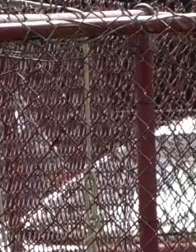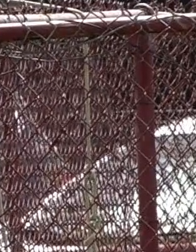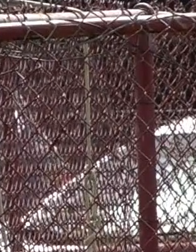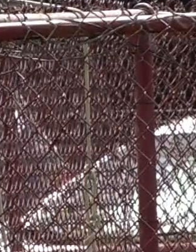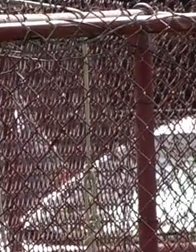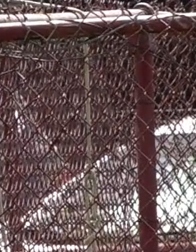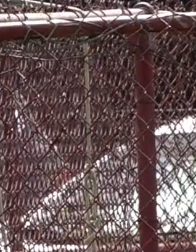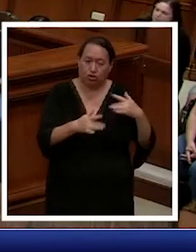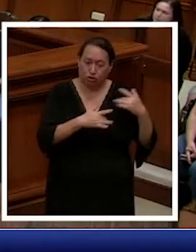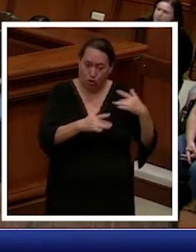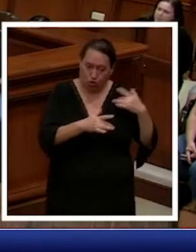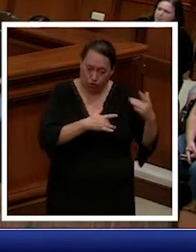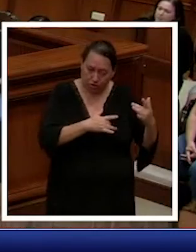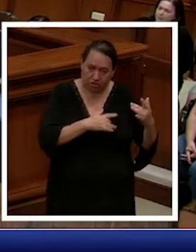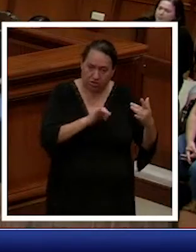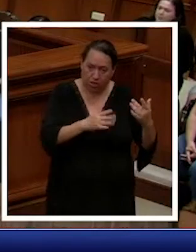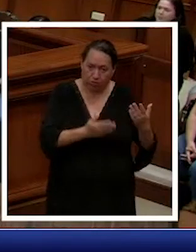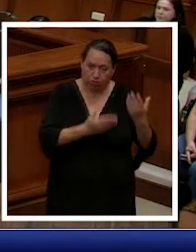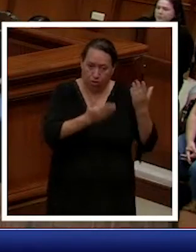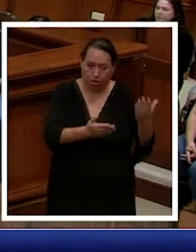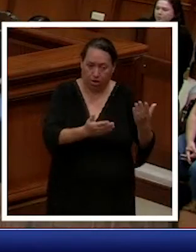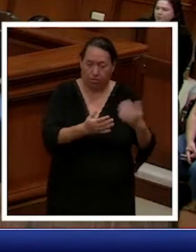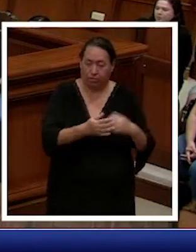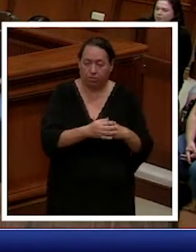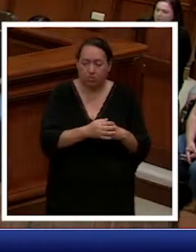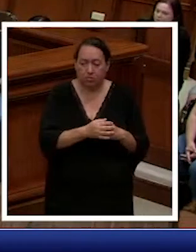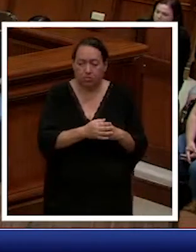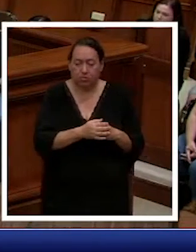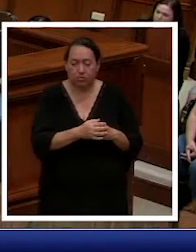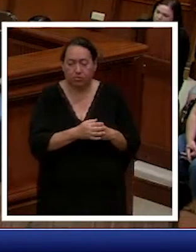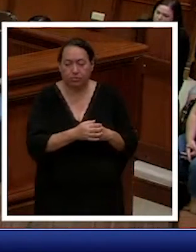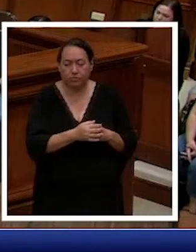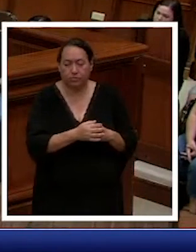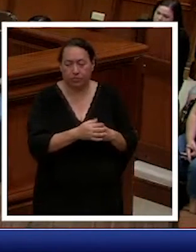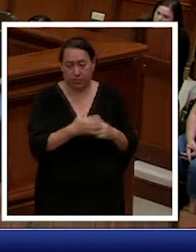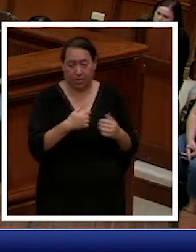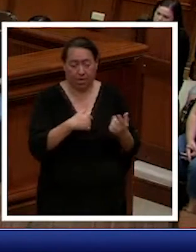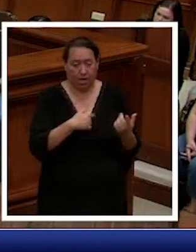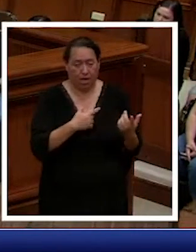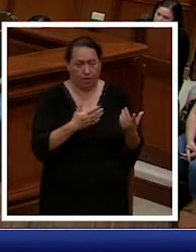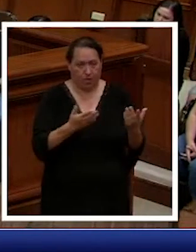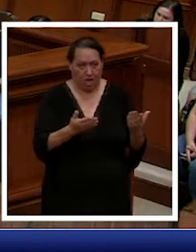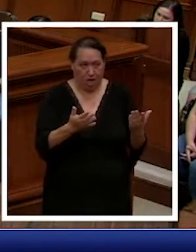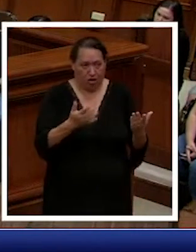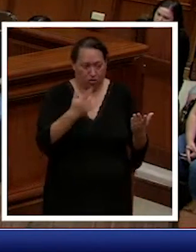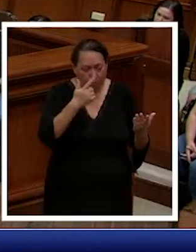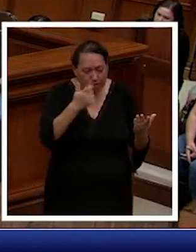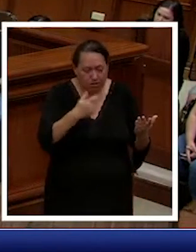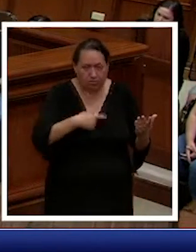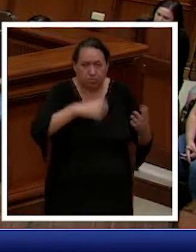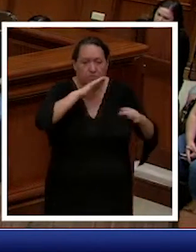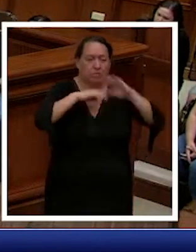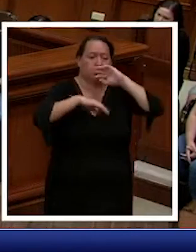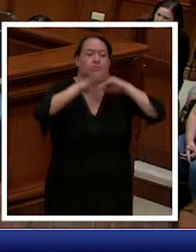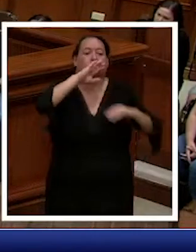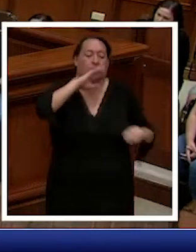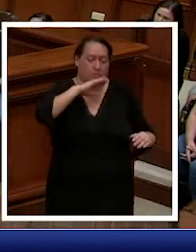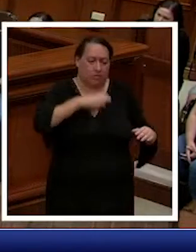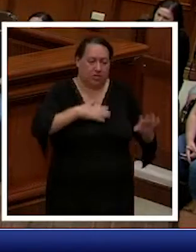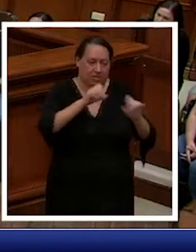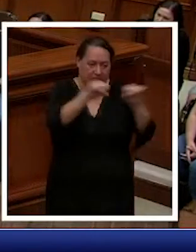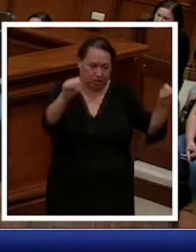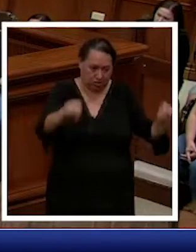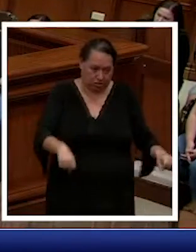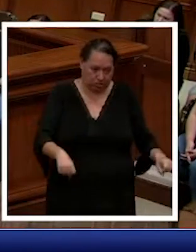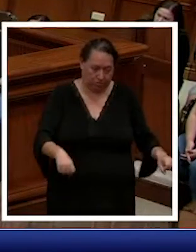administrative claims. The parents of those students previously airing their grievances during a roundtable hearing on GDOE's Special Education